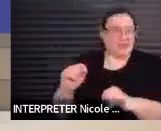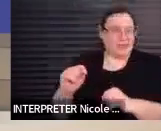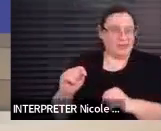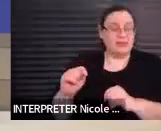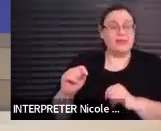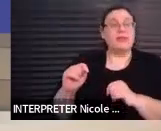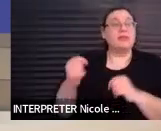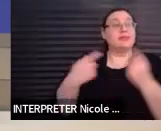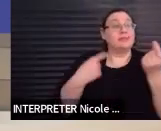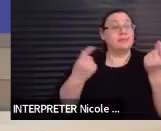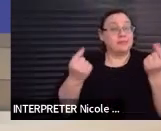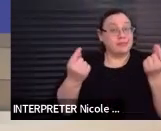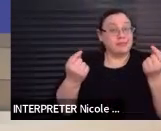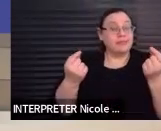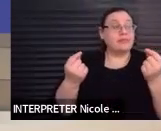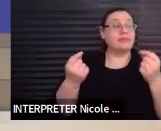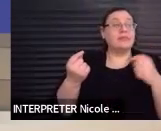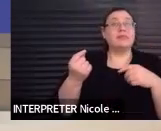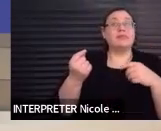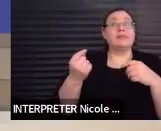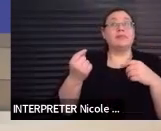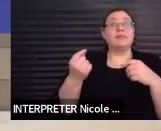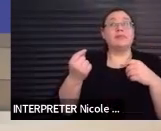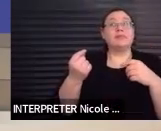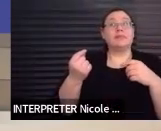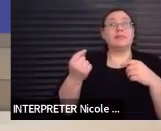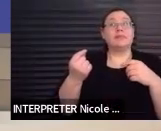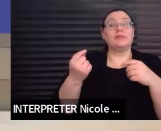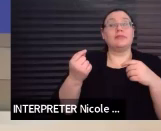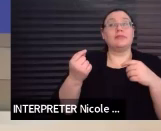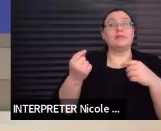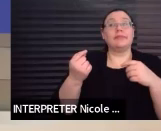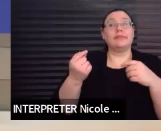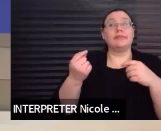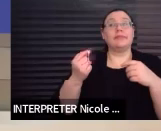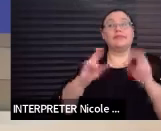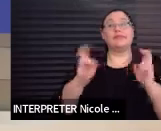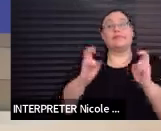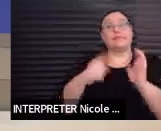did was we kind of showcased in a